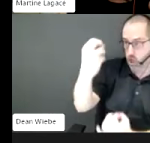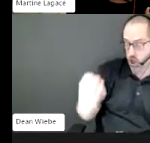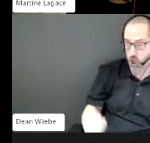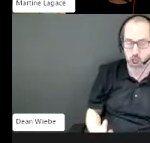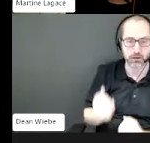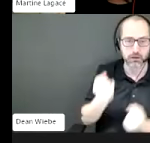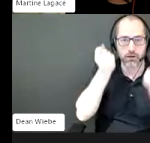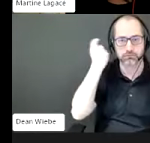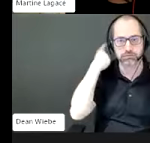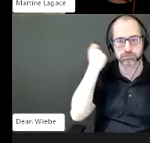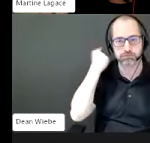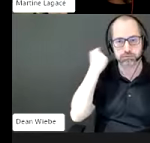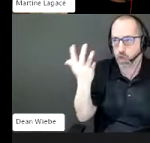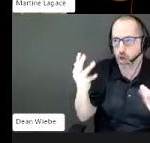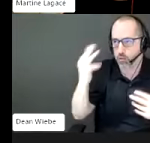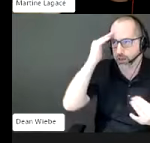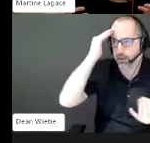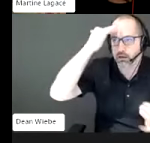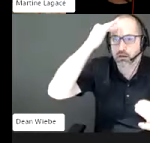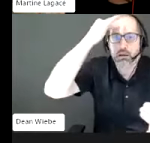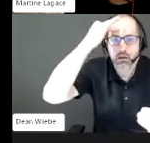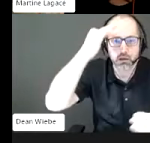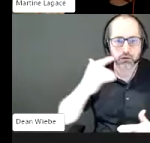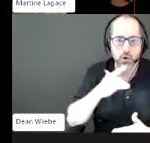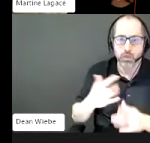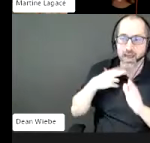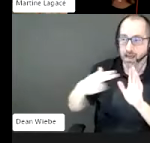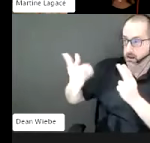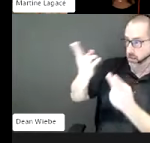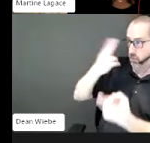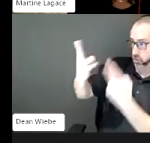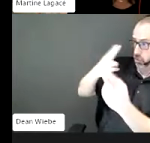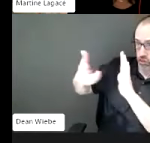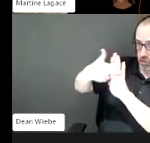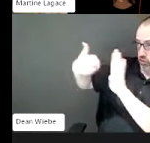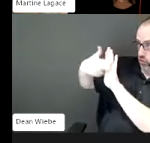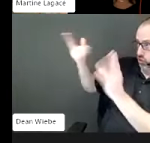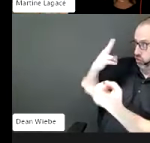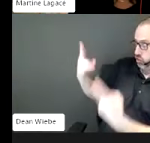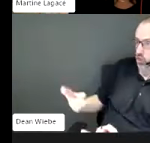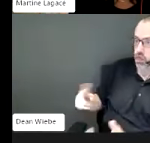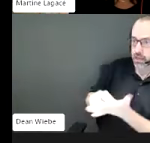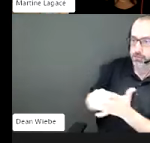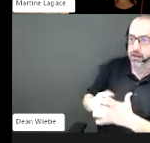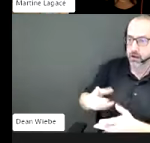tendency to internalize what we hear around us around aging and older adults.